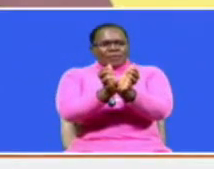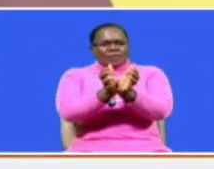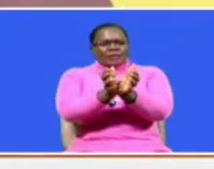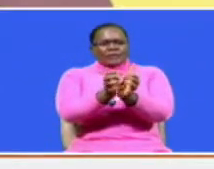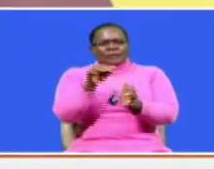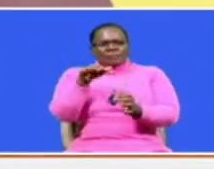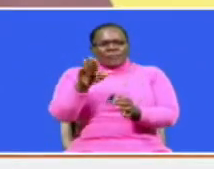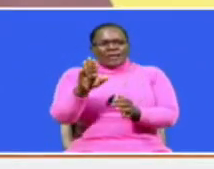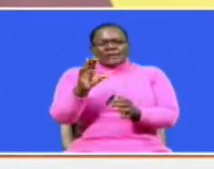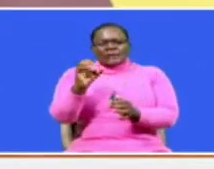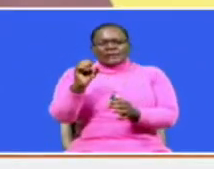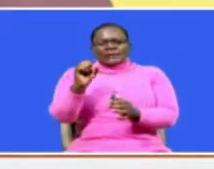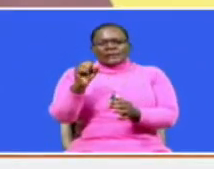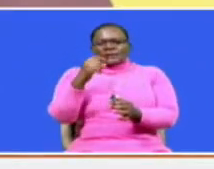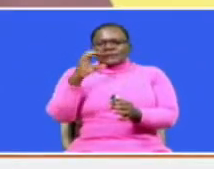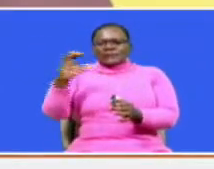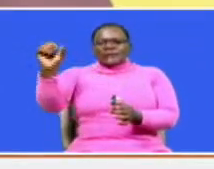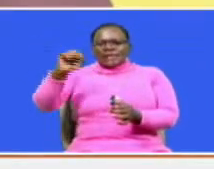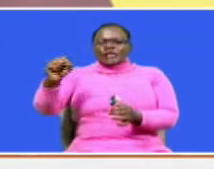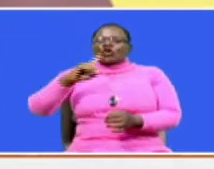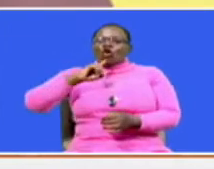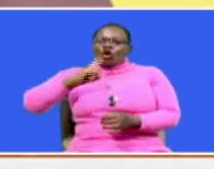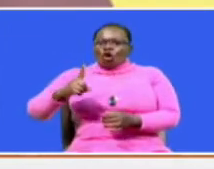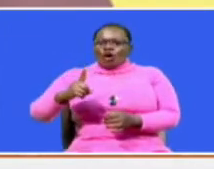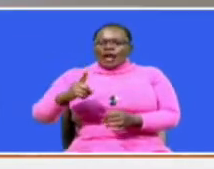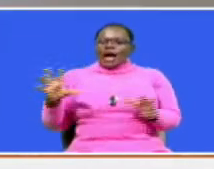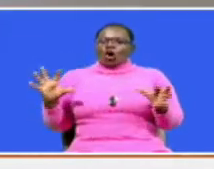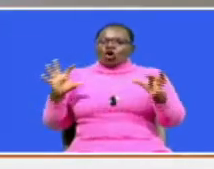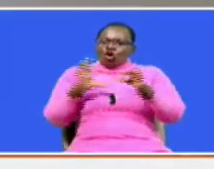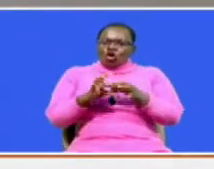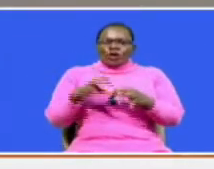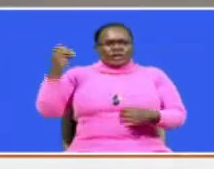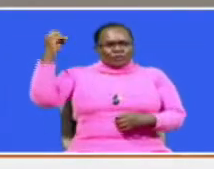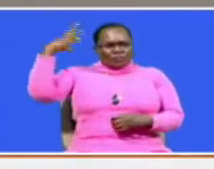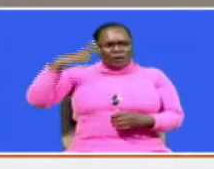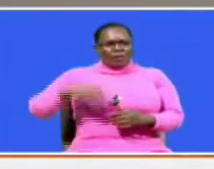that Siror and cabinet secretary ordered the power connection.